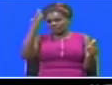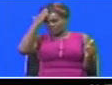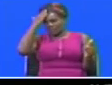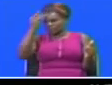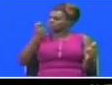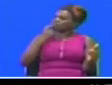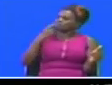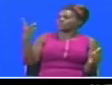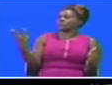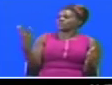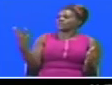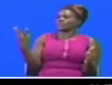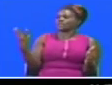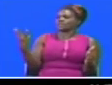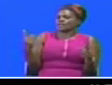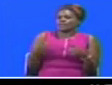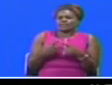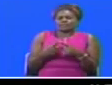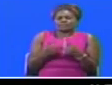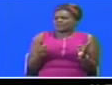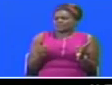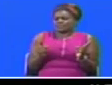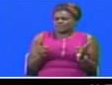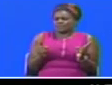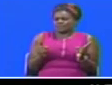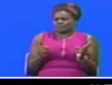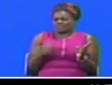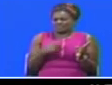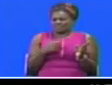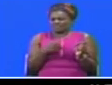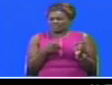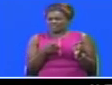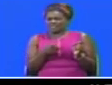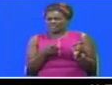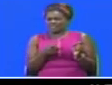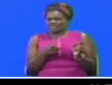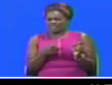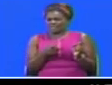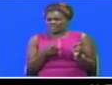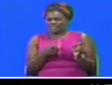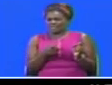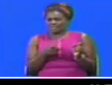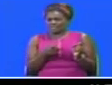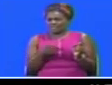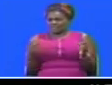Tuesday and Wednesday. But I think this cuts across the parties,